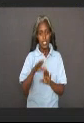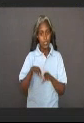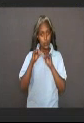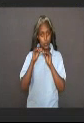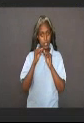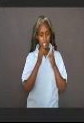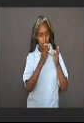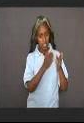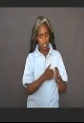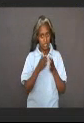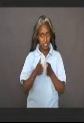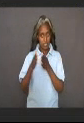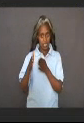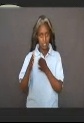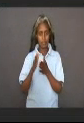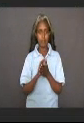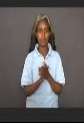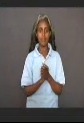Students, let's get ready.